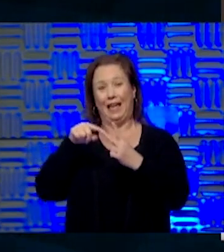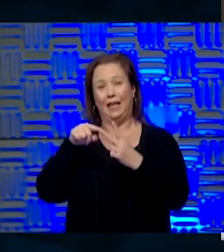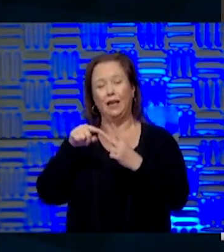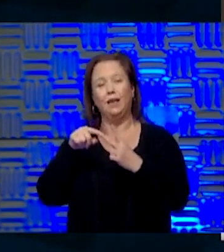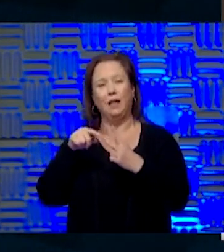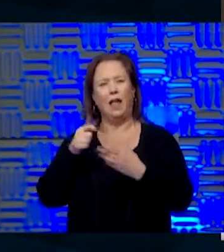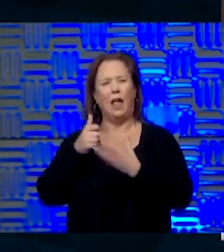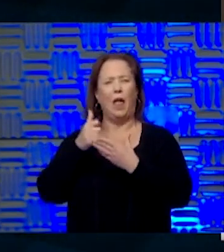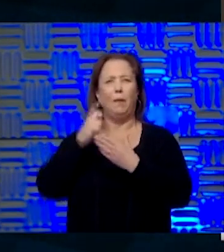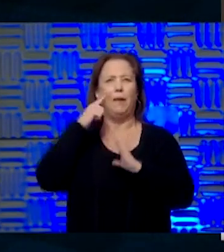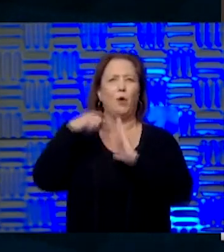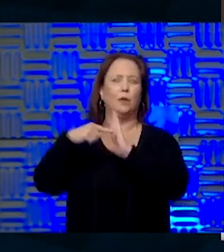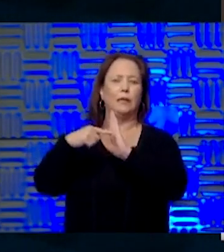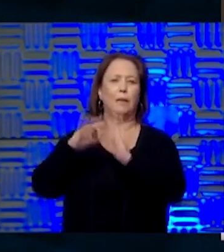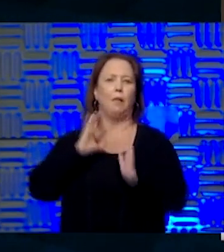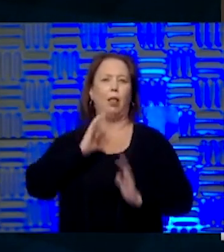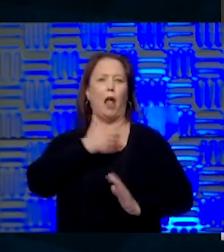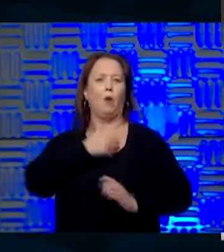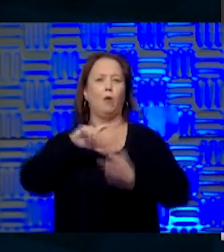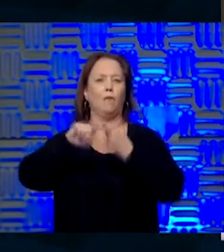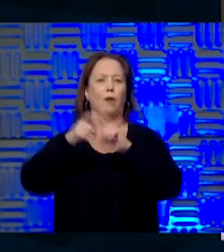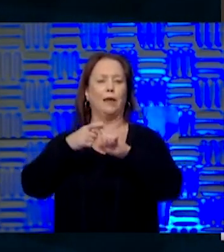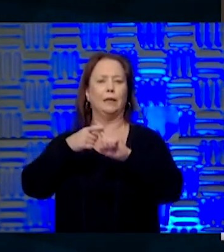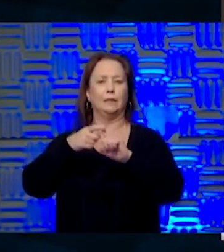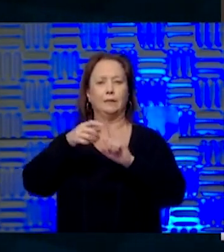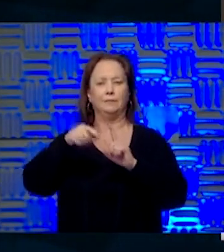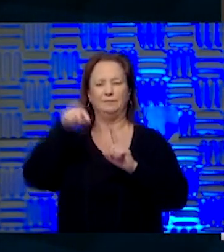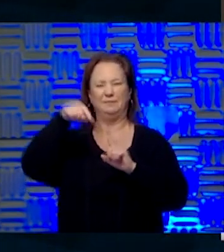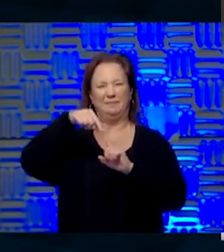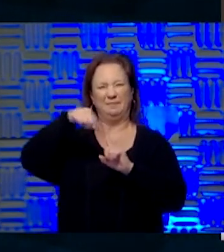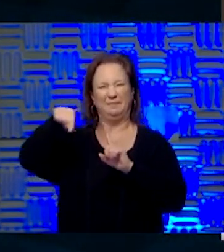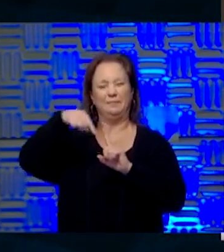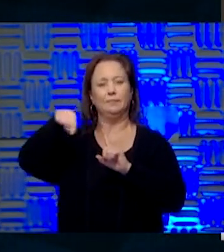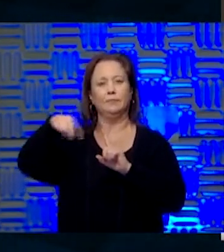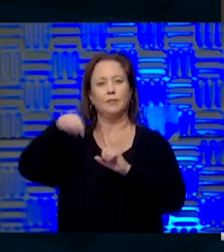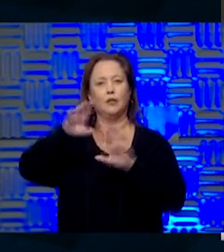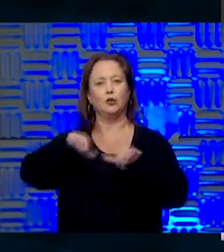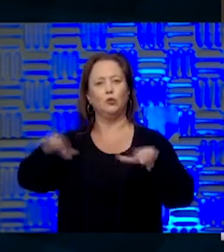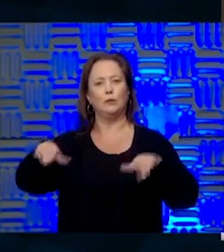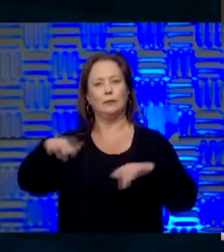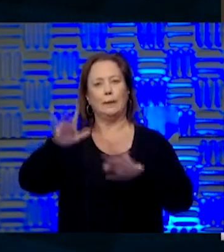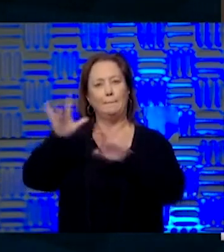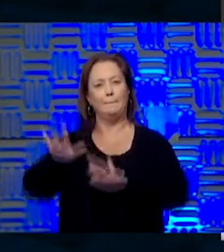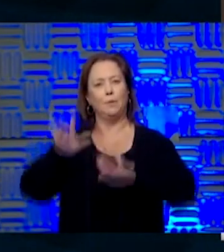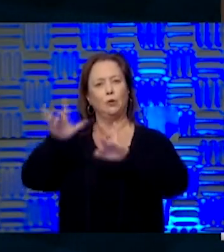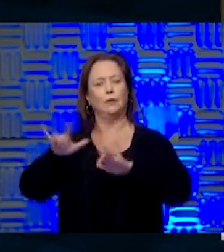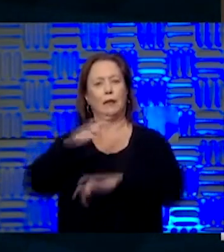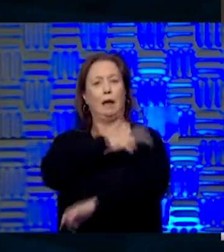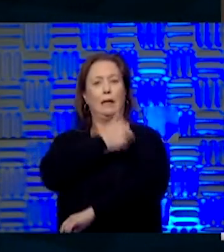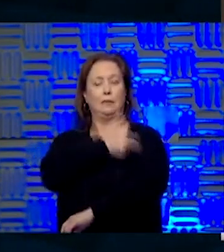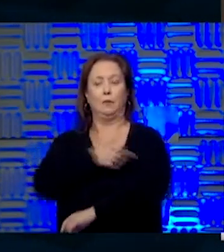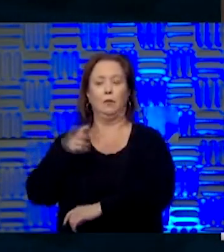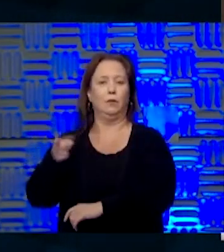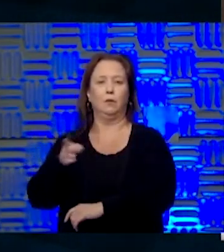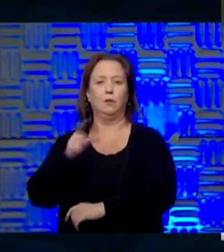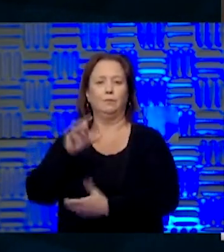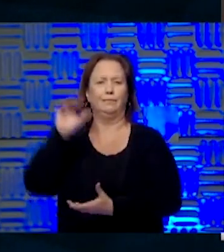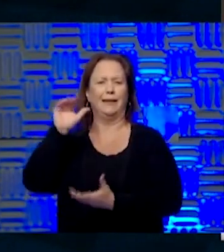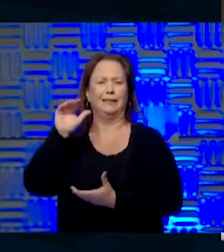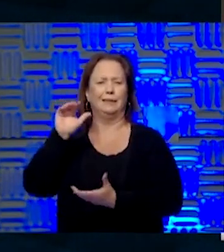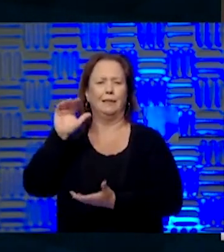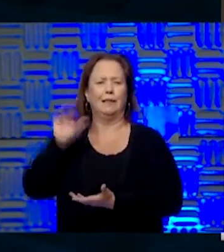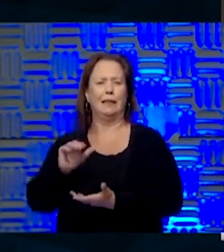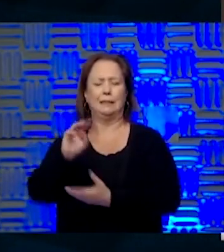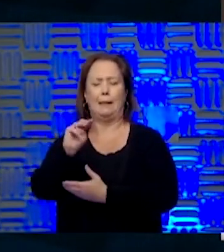helping, for example, our friends down the street from KU Health System, Children's Mercy, who has very little Medicare